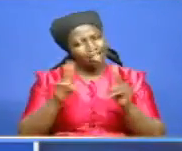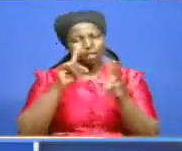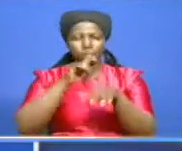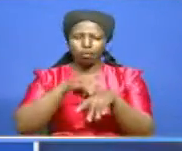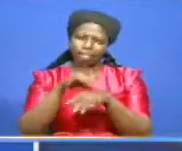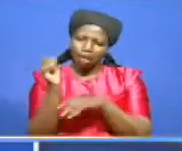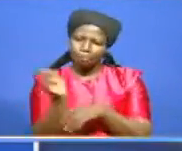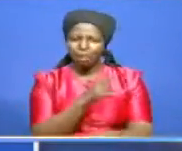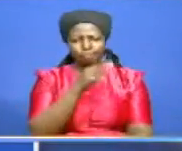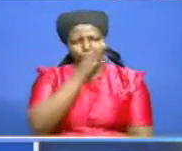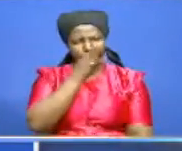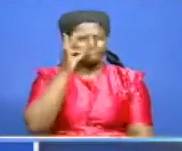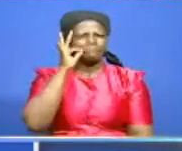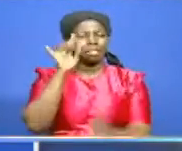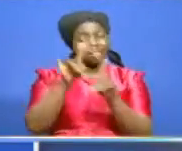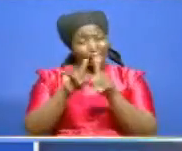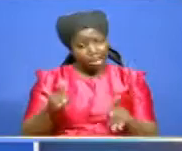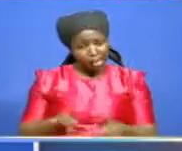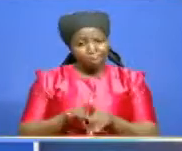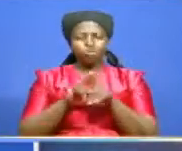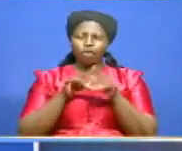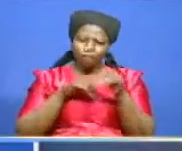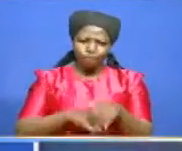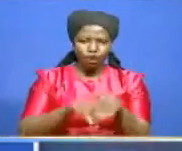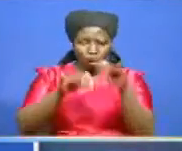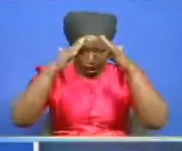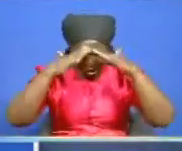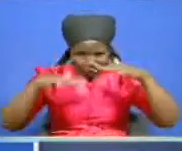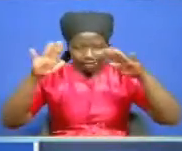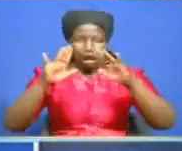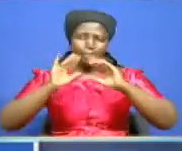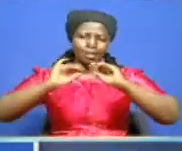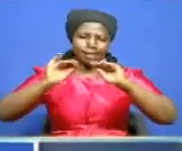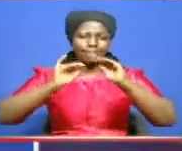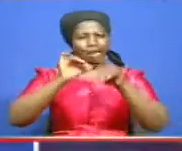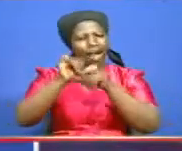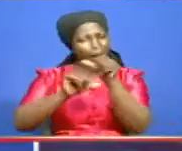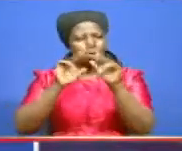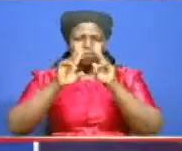of Ramadan and embrace Islamic teachings on peace.